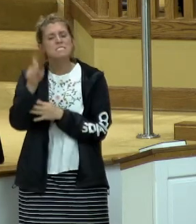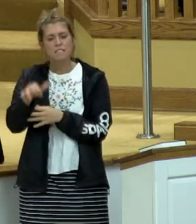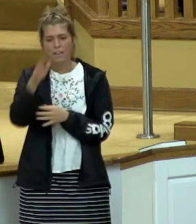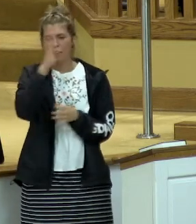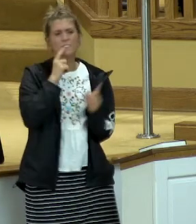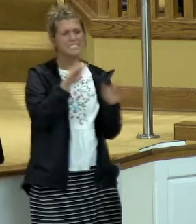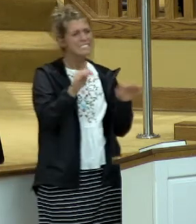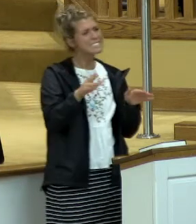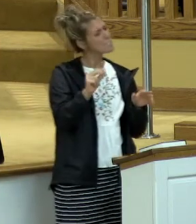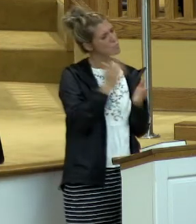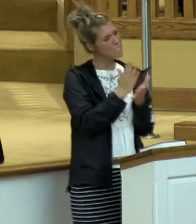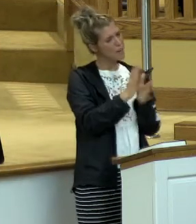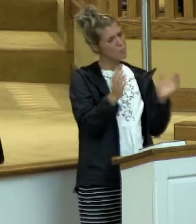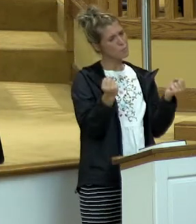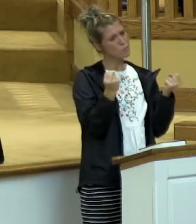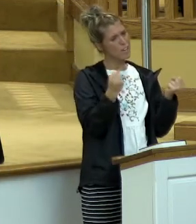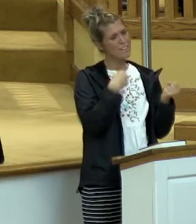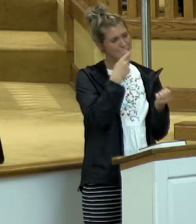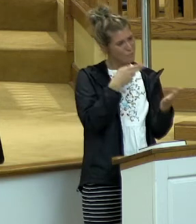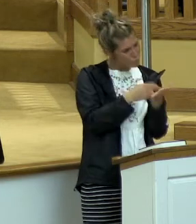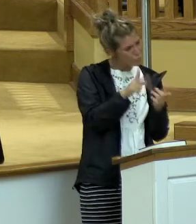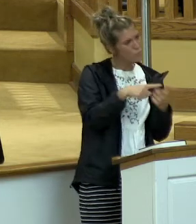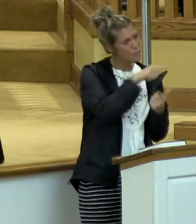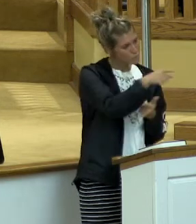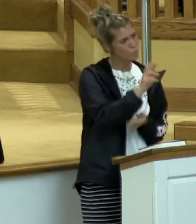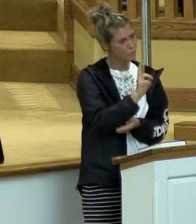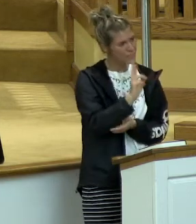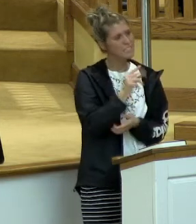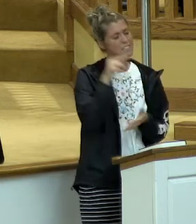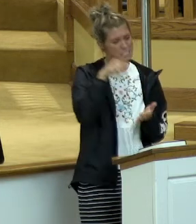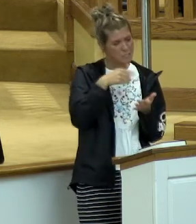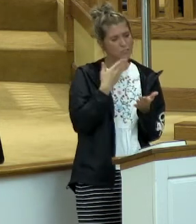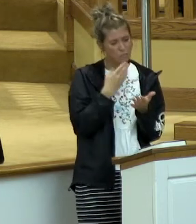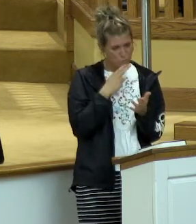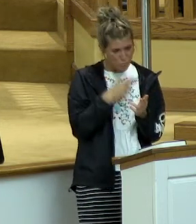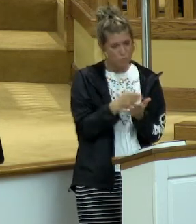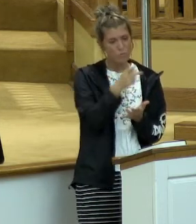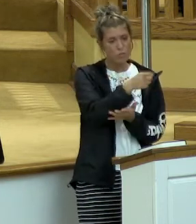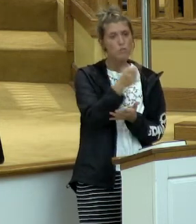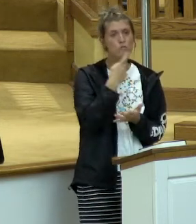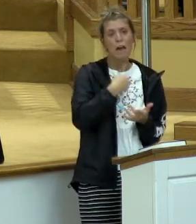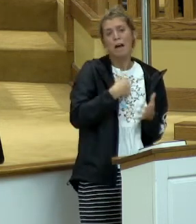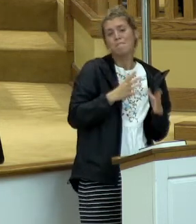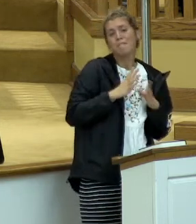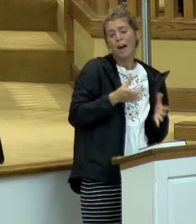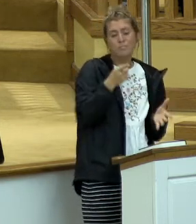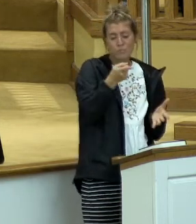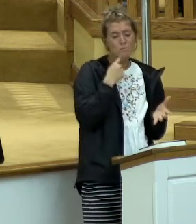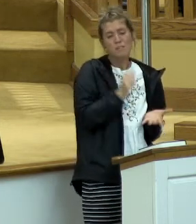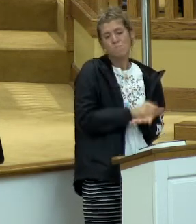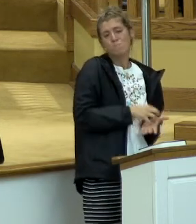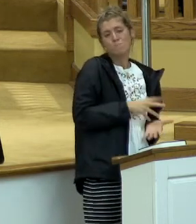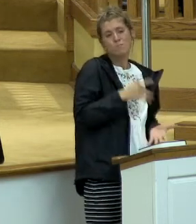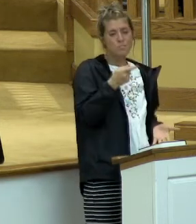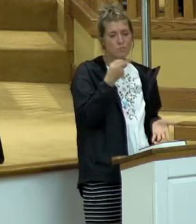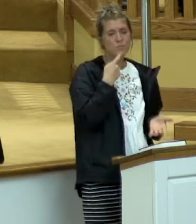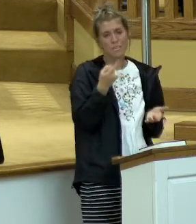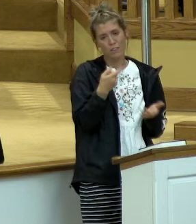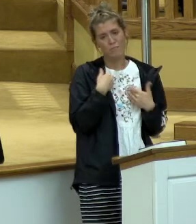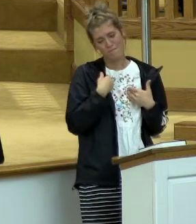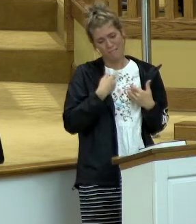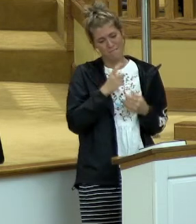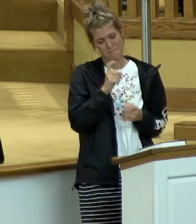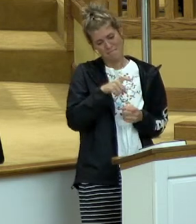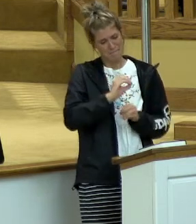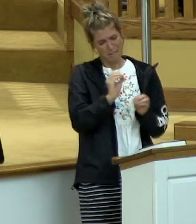this. And God says, stop. Hold on a second. Let me tell you the truth about you, Randy Dignan. Here's the truth. You say you're increased with goods. You say you're rich. You say you have